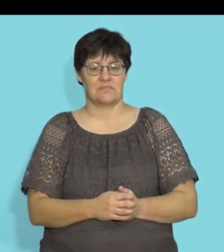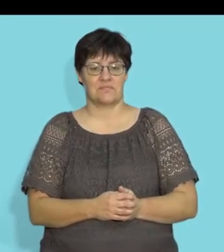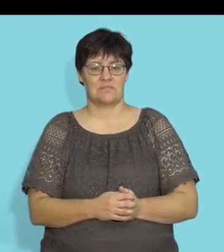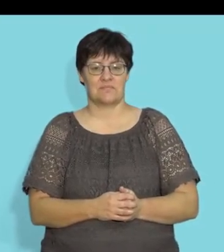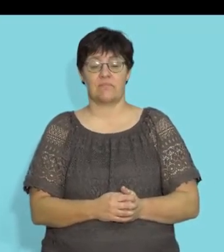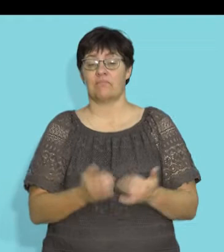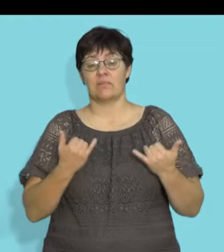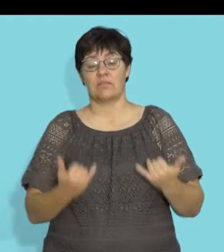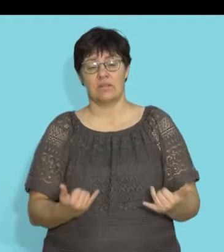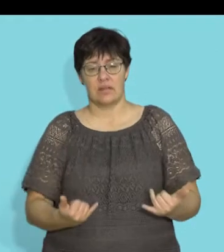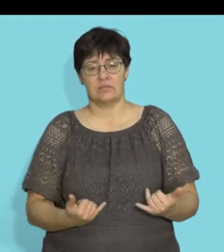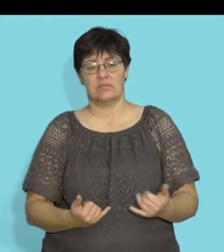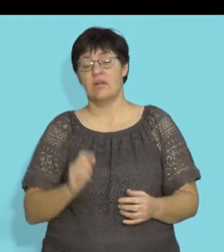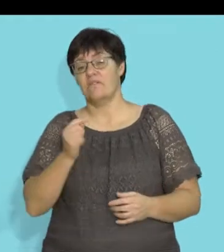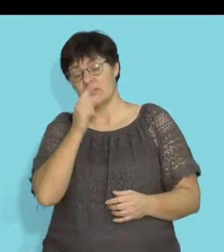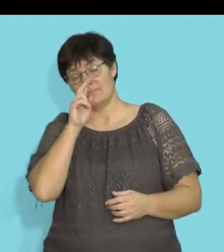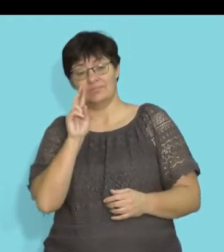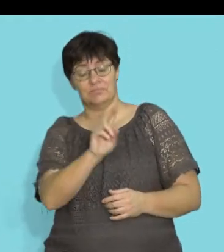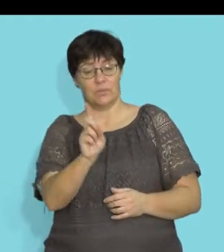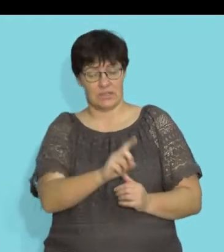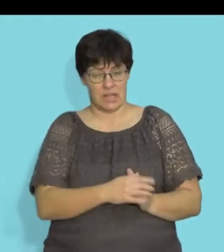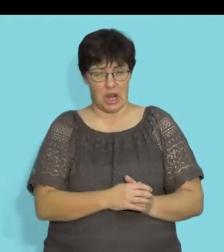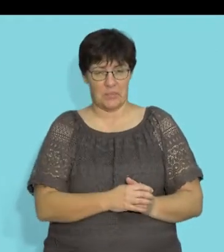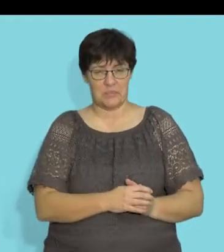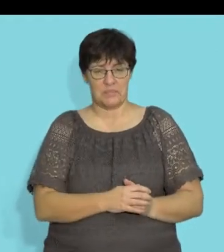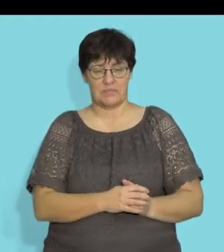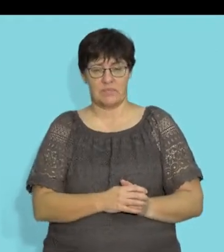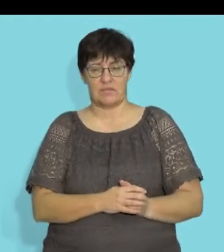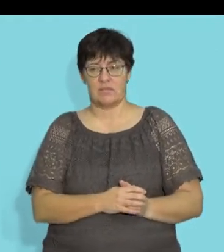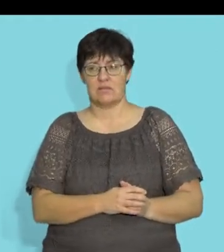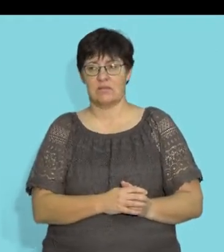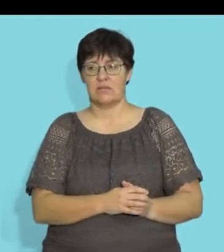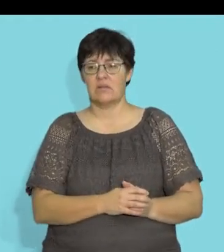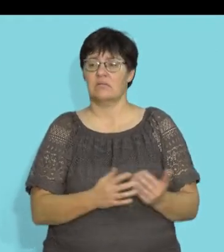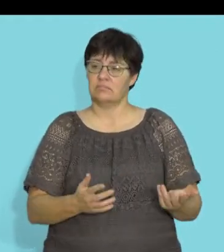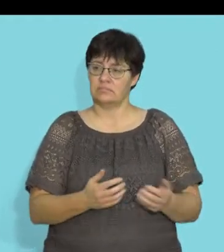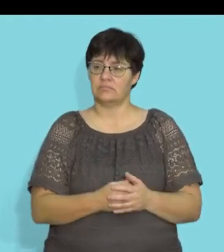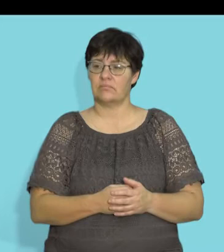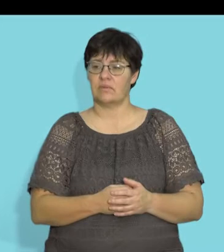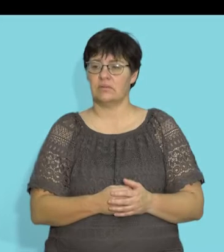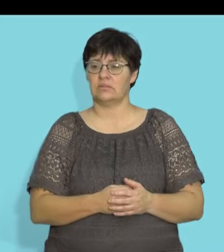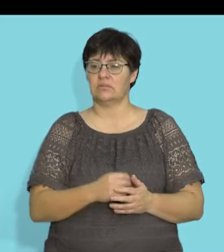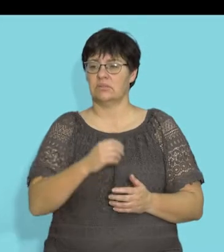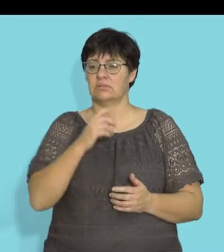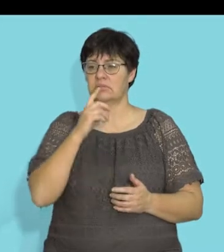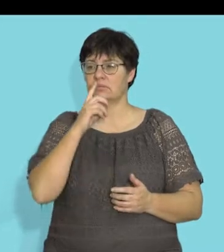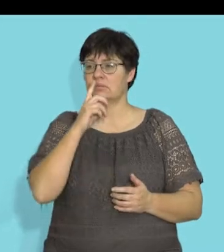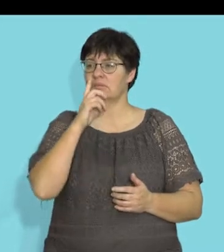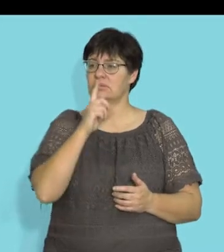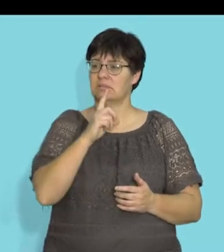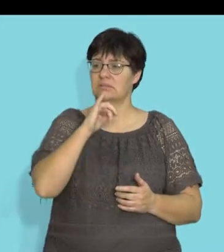So for today, we are going to first look at the concept of a series that diverges and a series